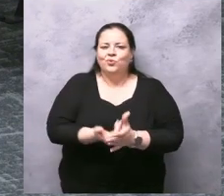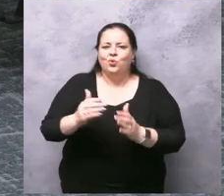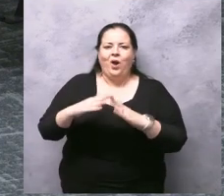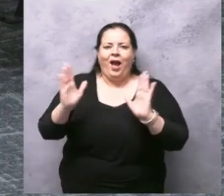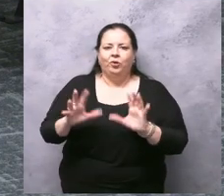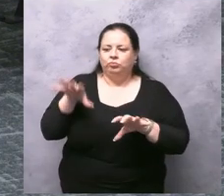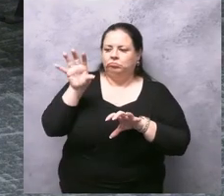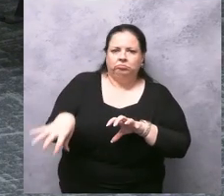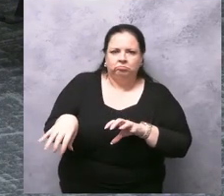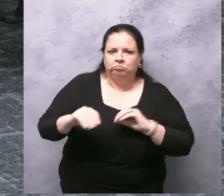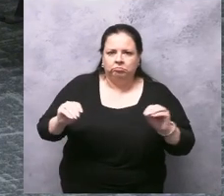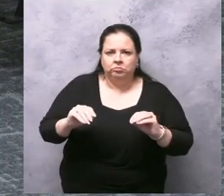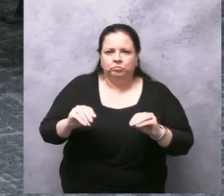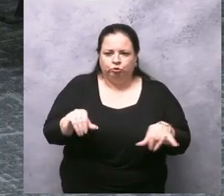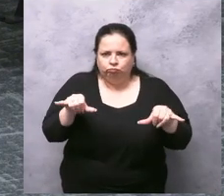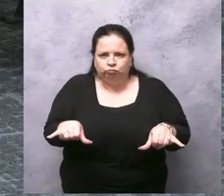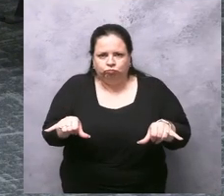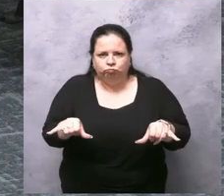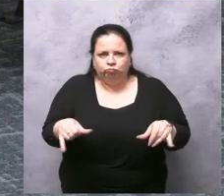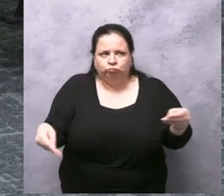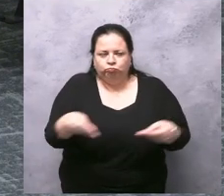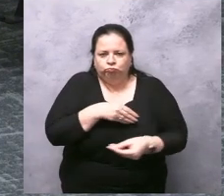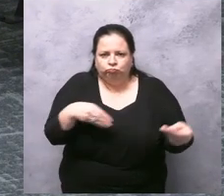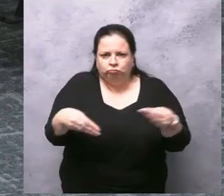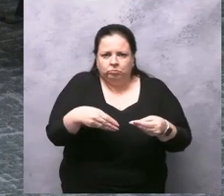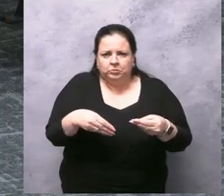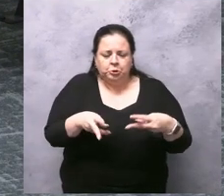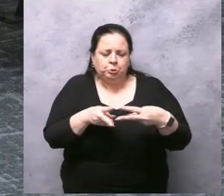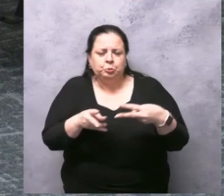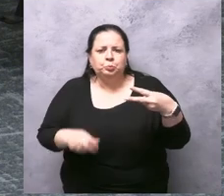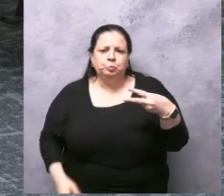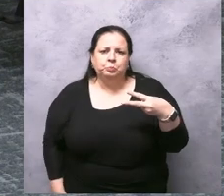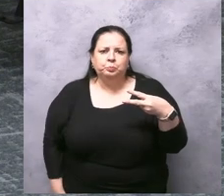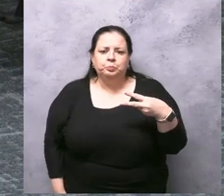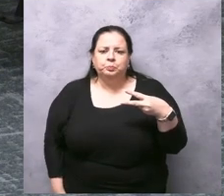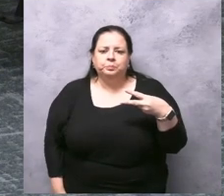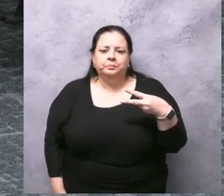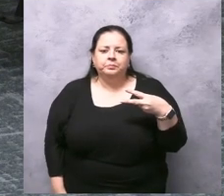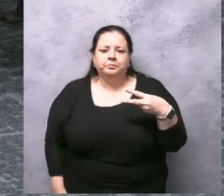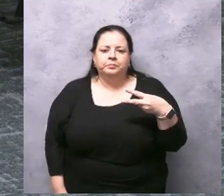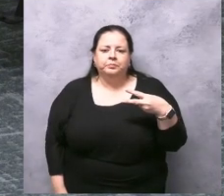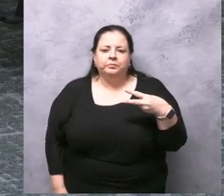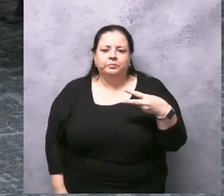construction. So those are the two major factors.